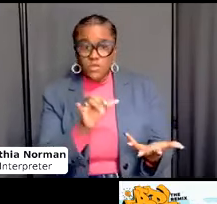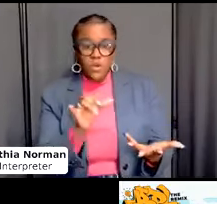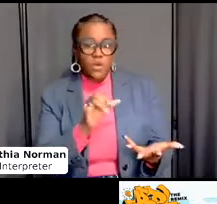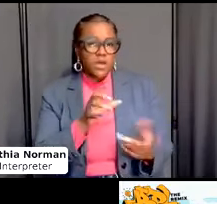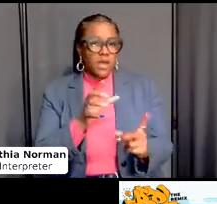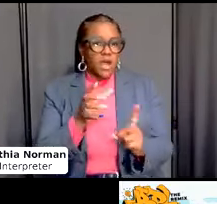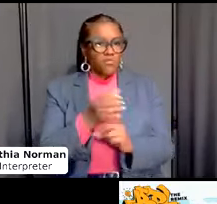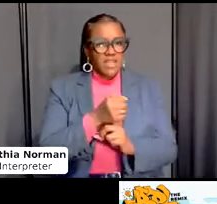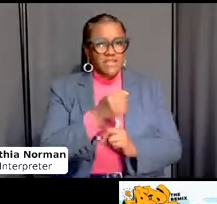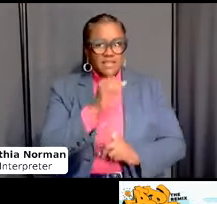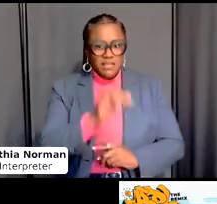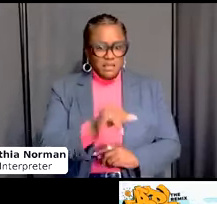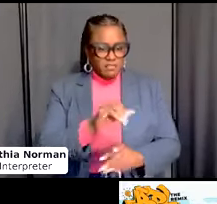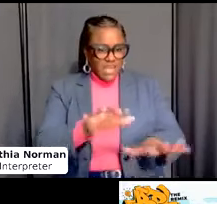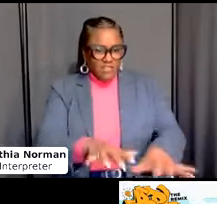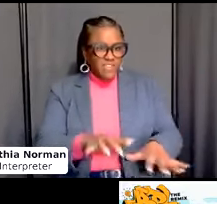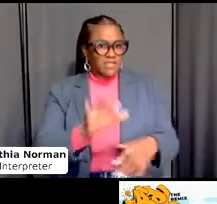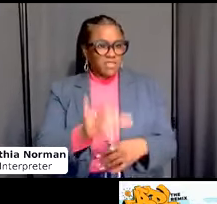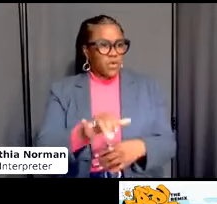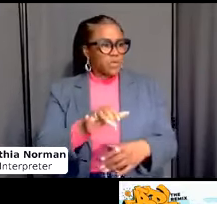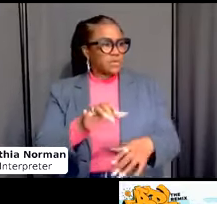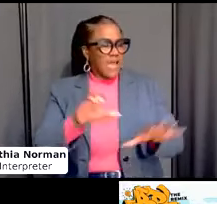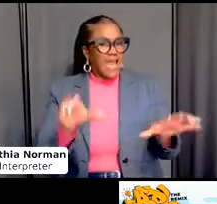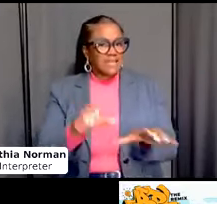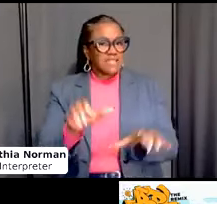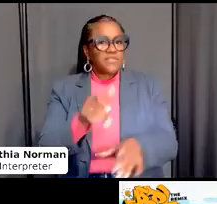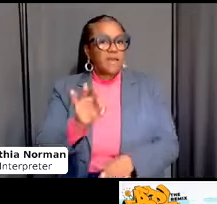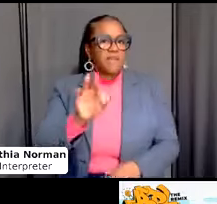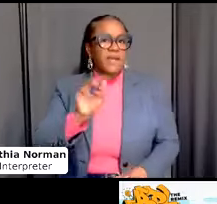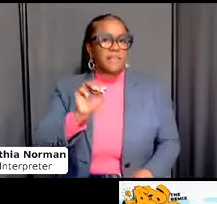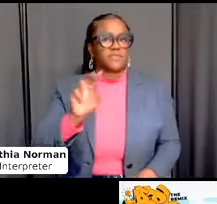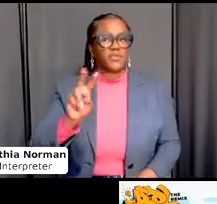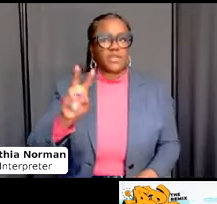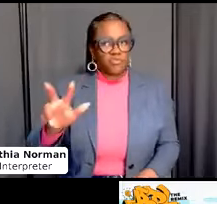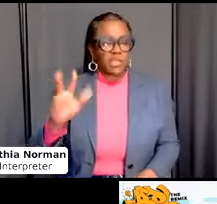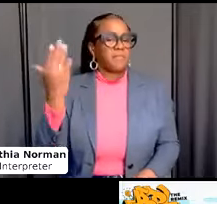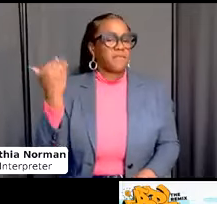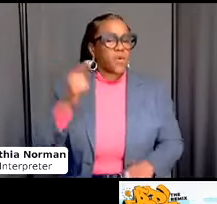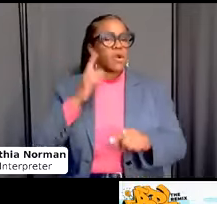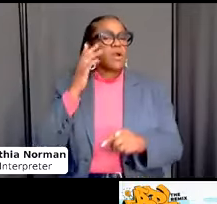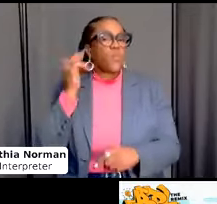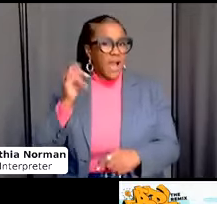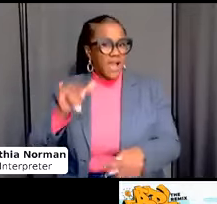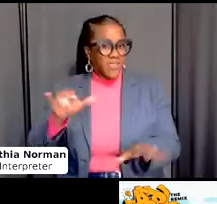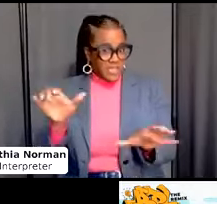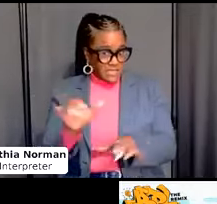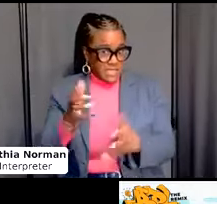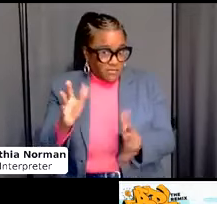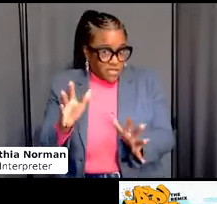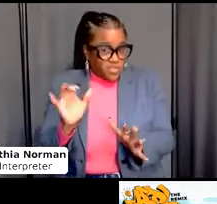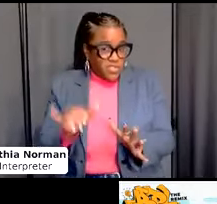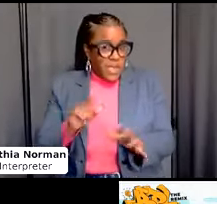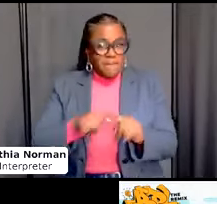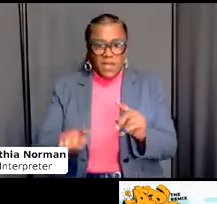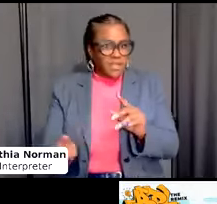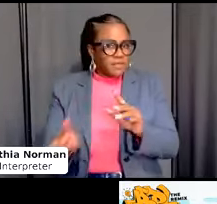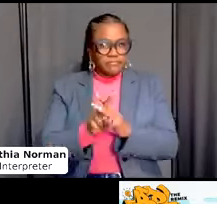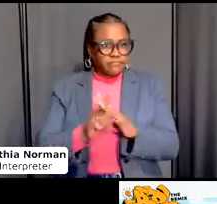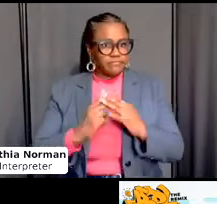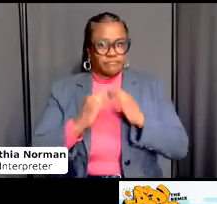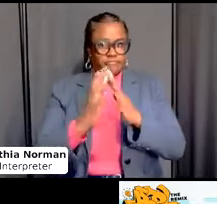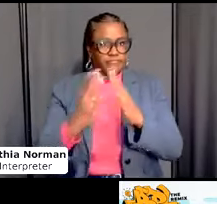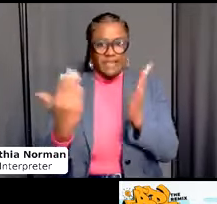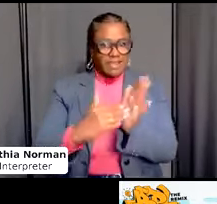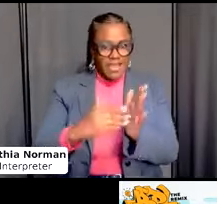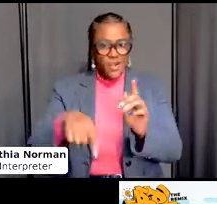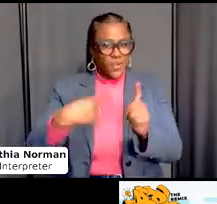arresting the activities of the M23 before, which actually, because it had been done, but then they reemerged as soon as those